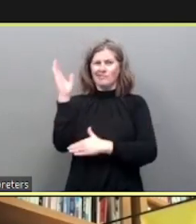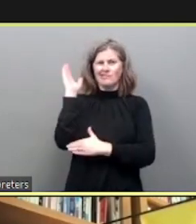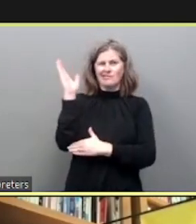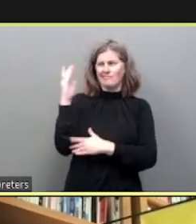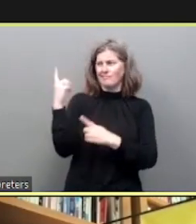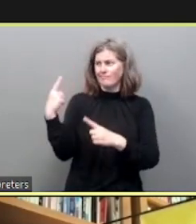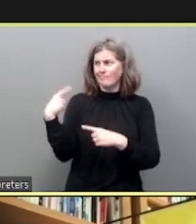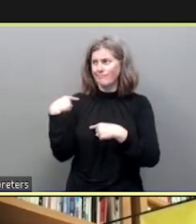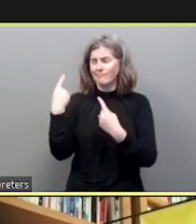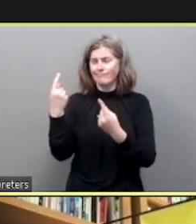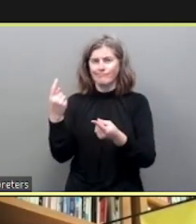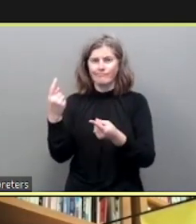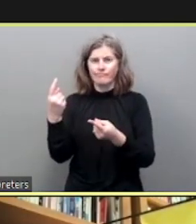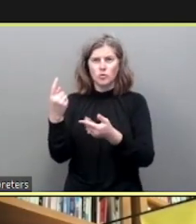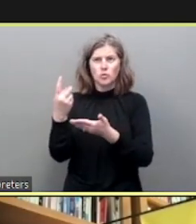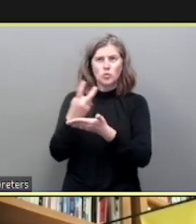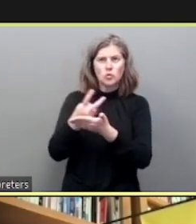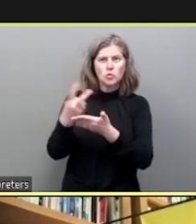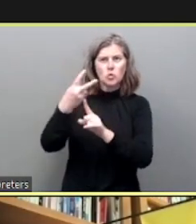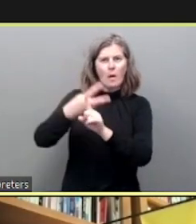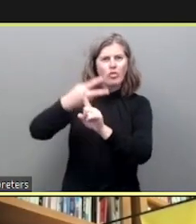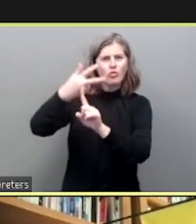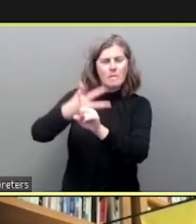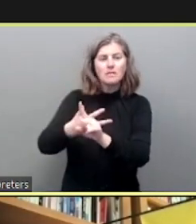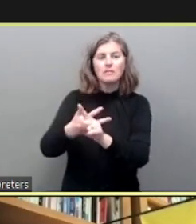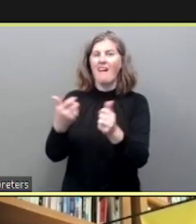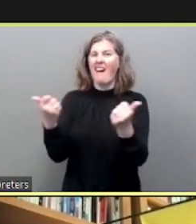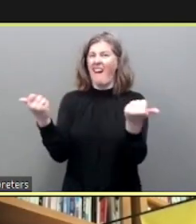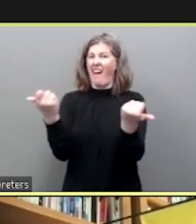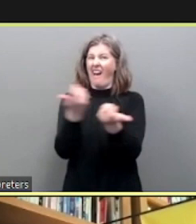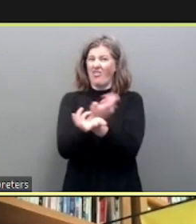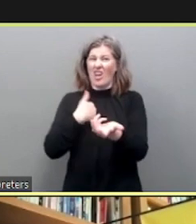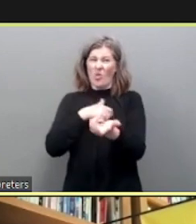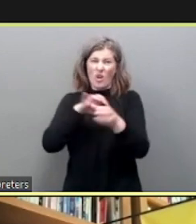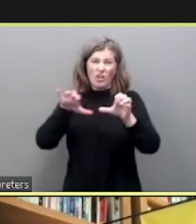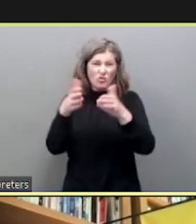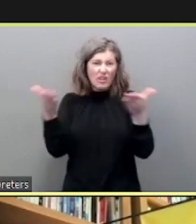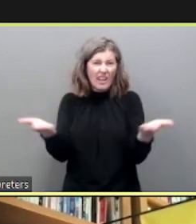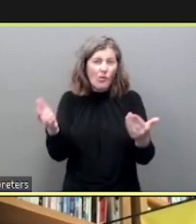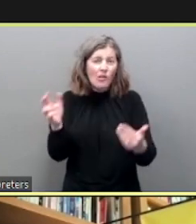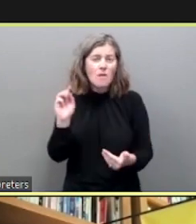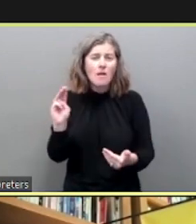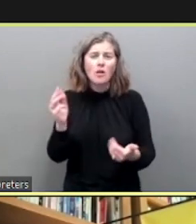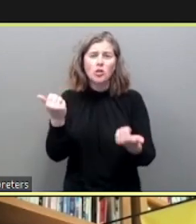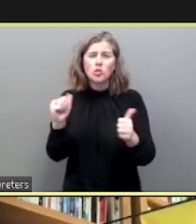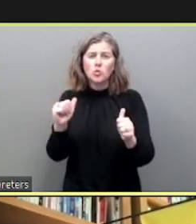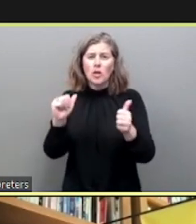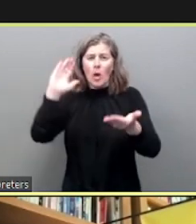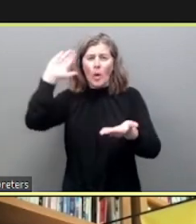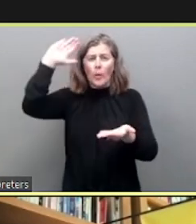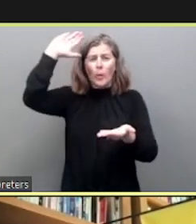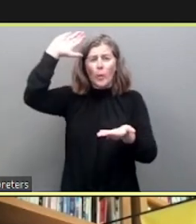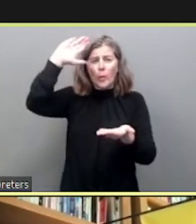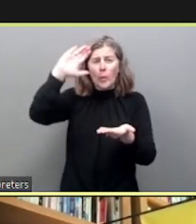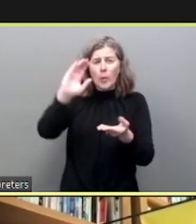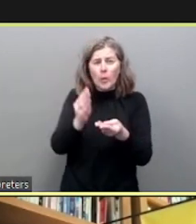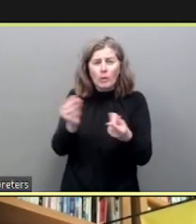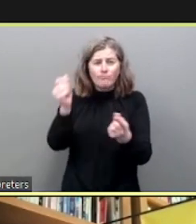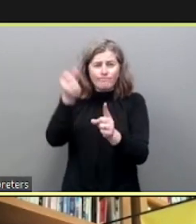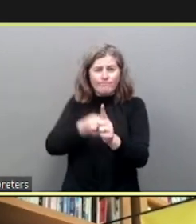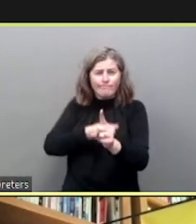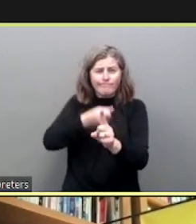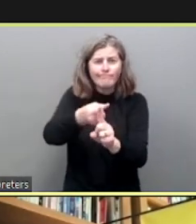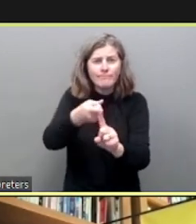past 2 or 3 months, everything we're doing in New Mexico to try to mitigate the effect of the Delta variant,